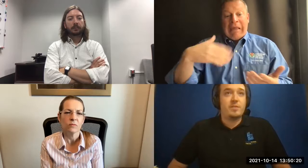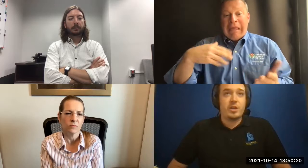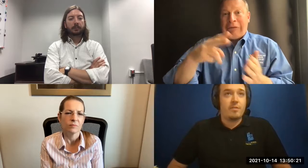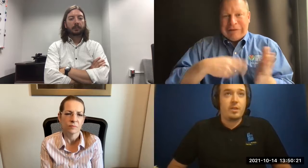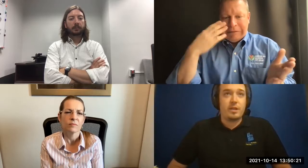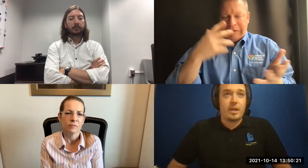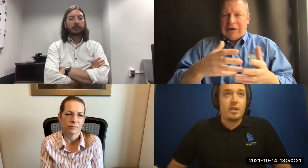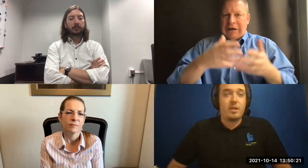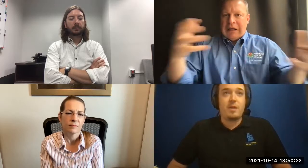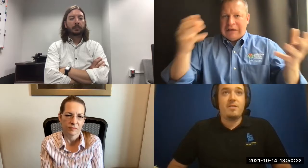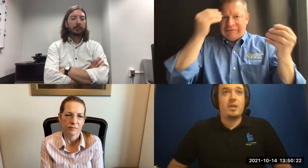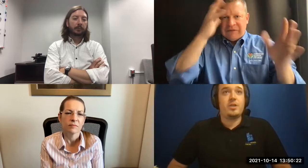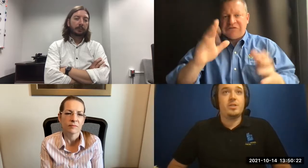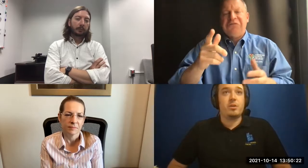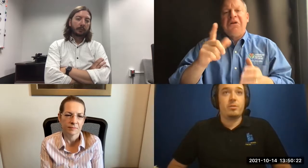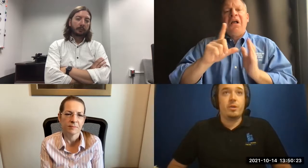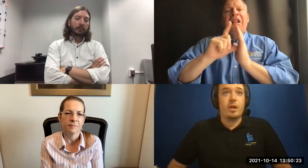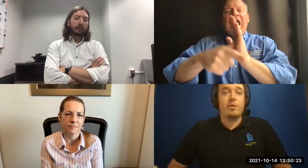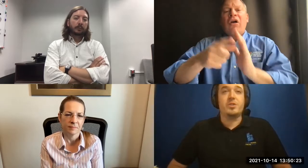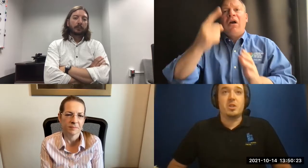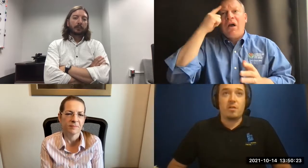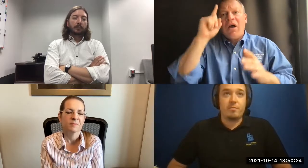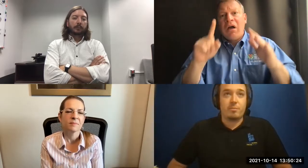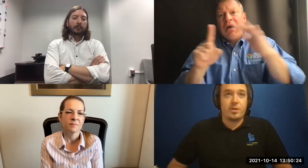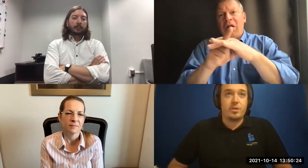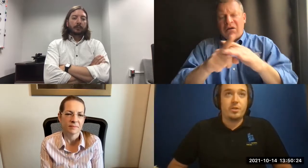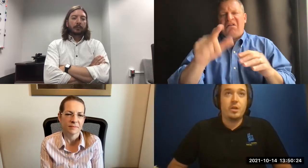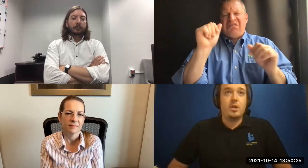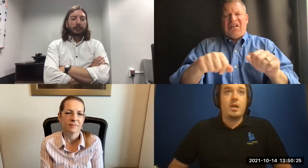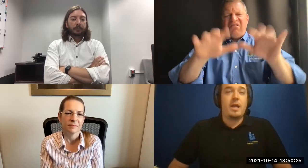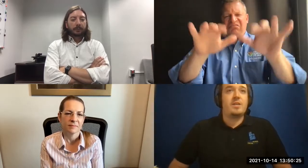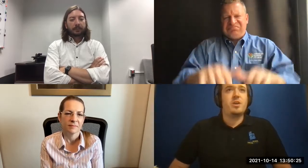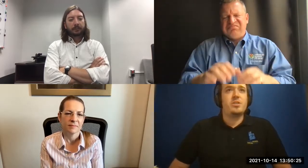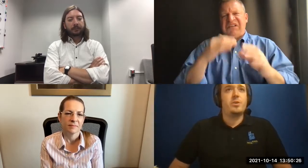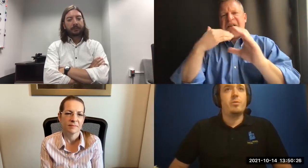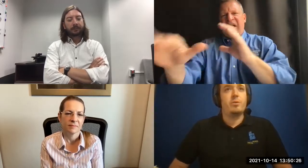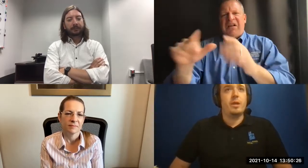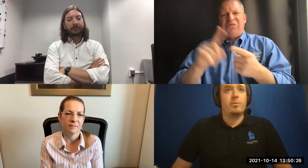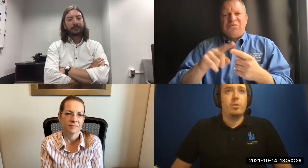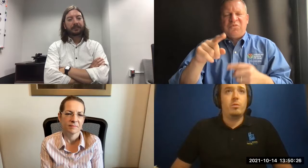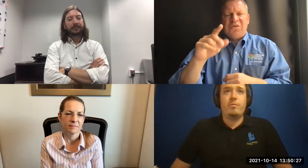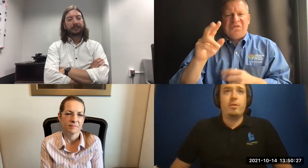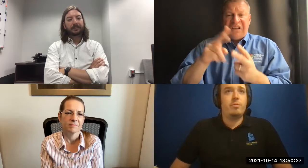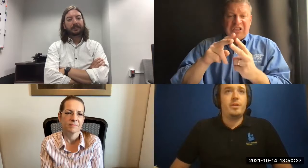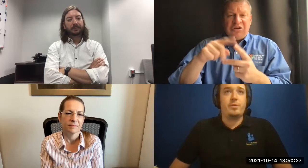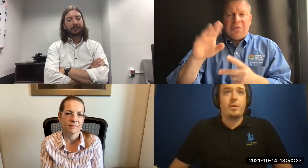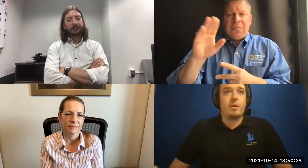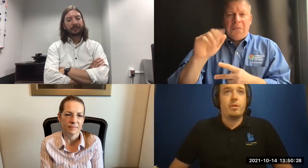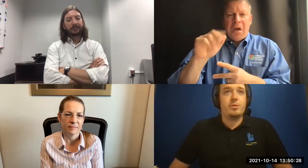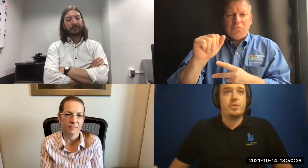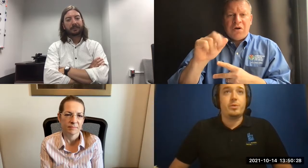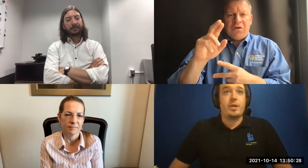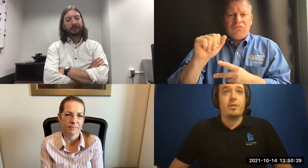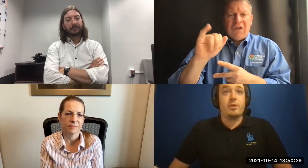You don't have to share everything today. If you haven't had a chance to look through it, I know there's a lot of information. And as thoughts trickle through down the road, feel free to